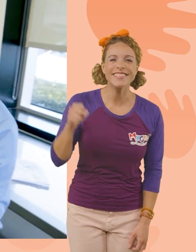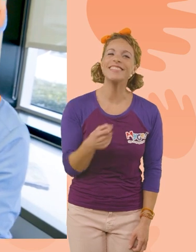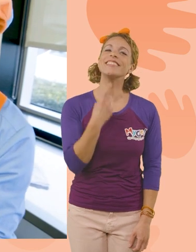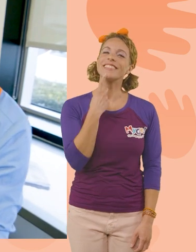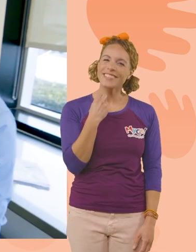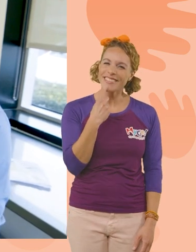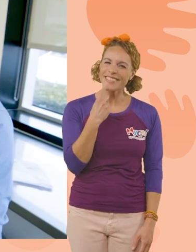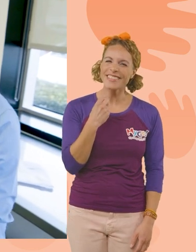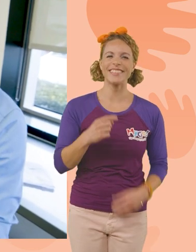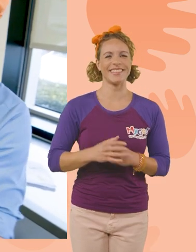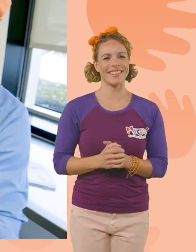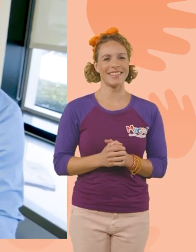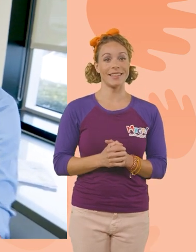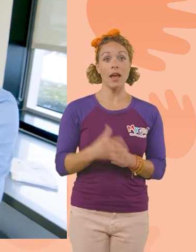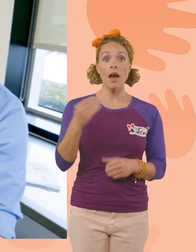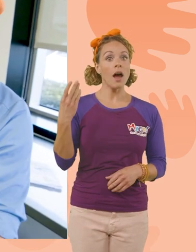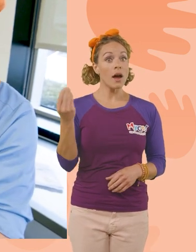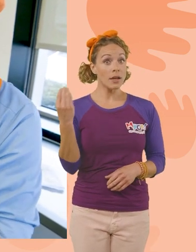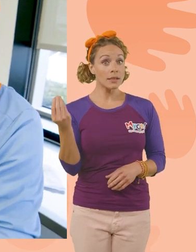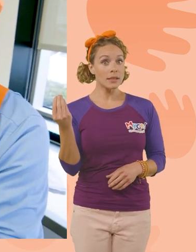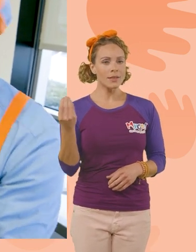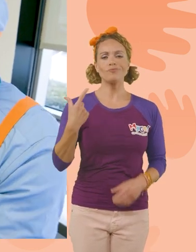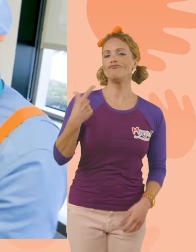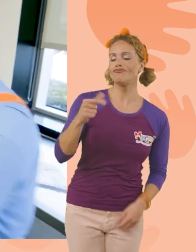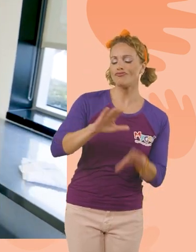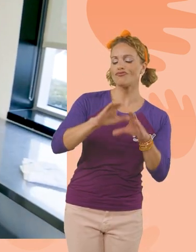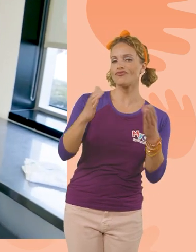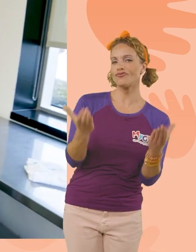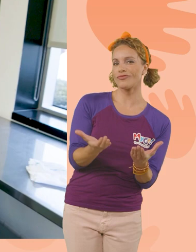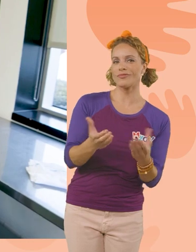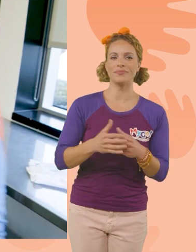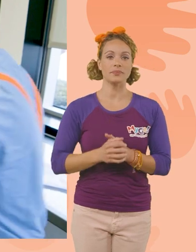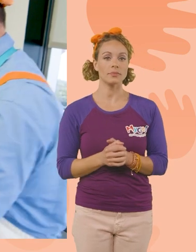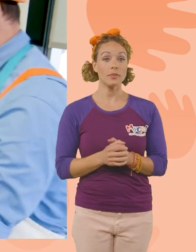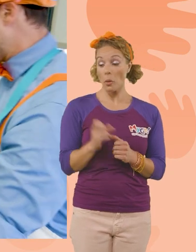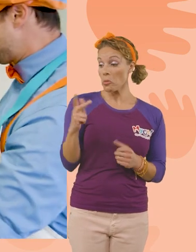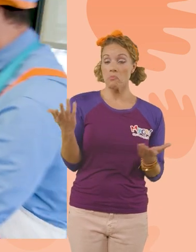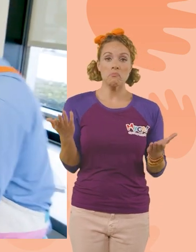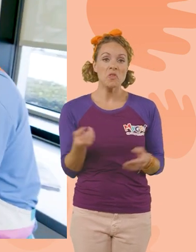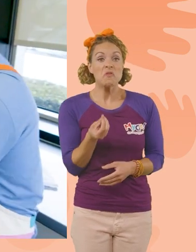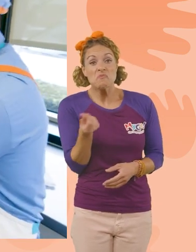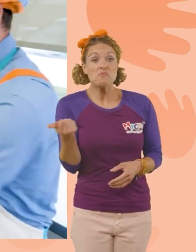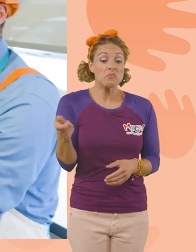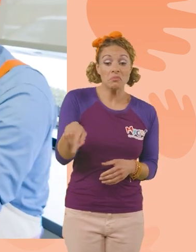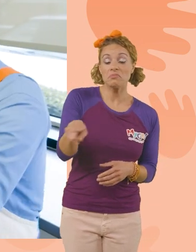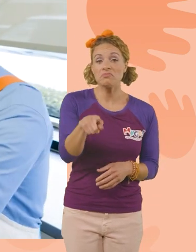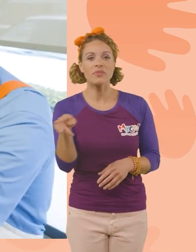Yeah, red. And the outside is green. Okay, just a couple more.